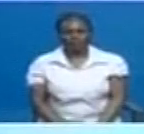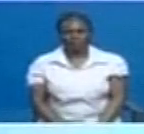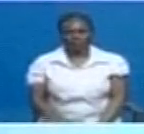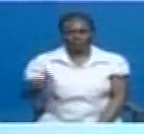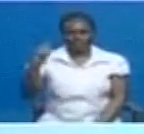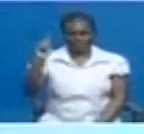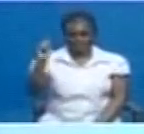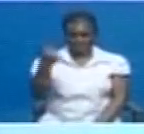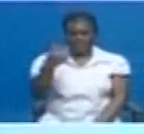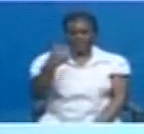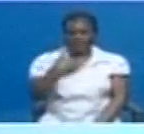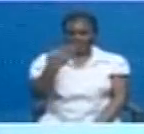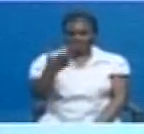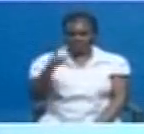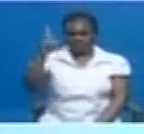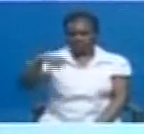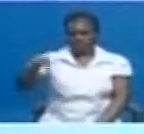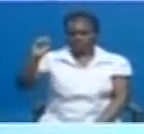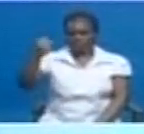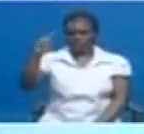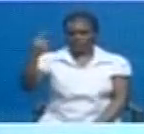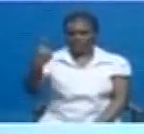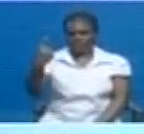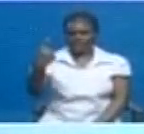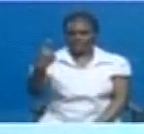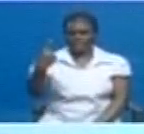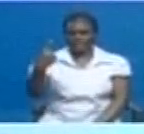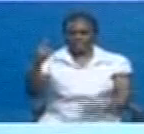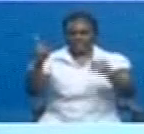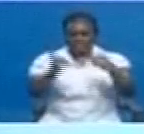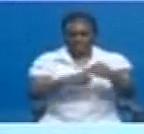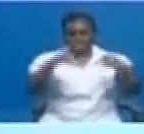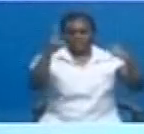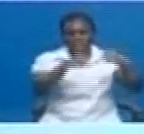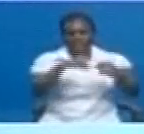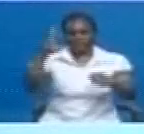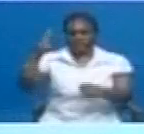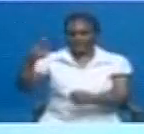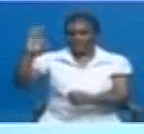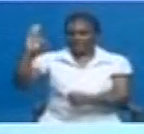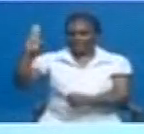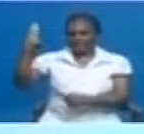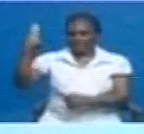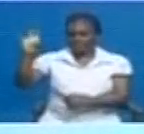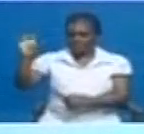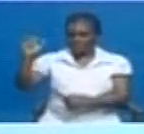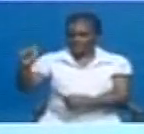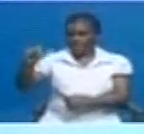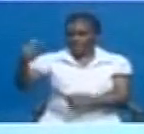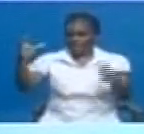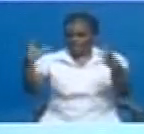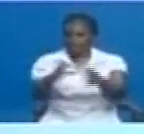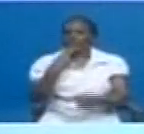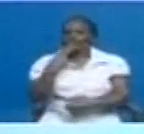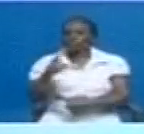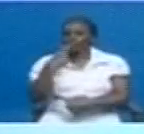As Kenya Harlequins strolled on to win the 51st edition of the Christie Sevens at the RFUEA grounds, another team, Kabras